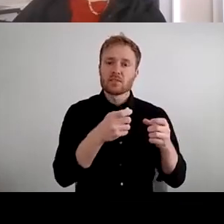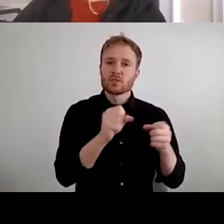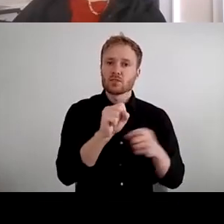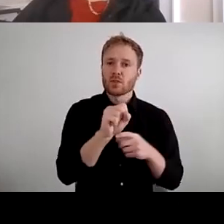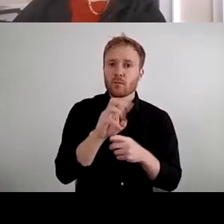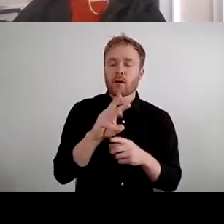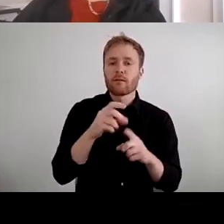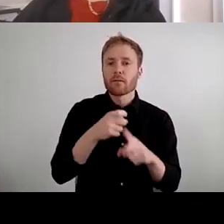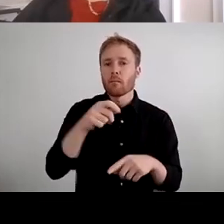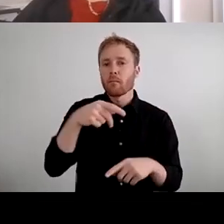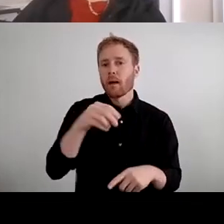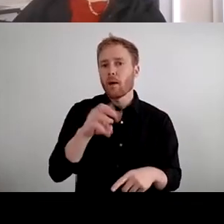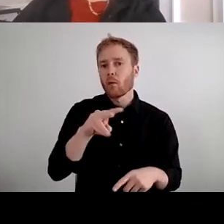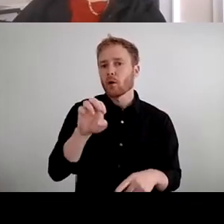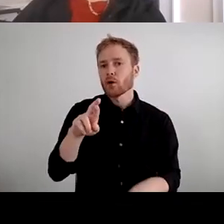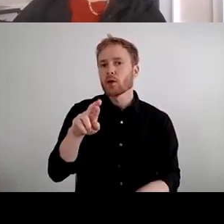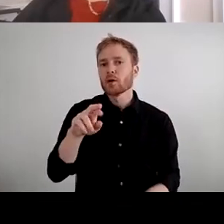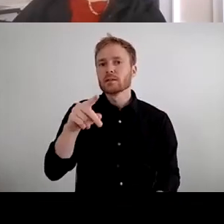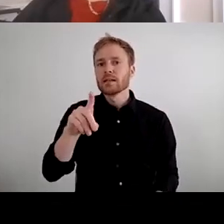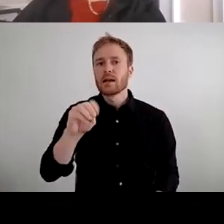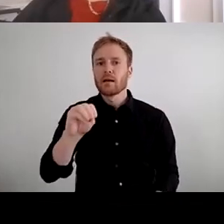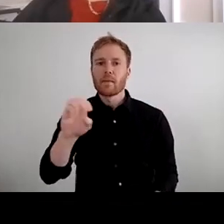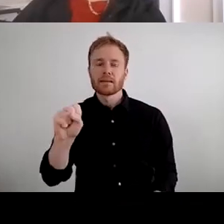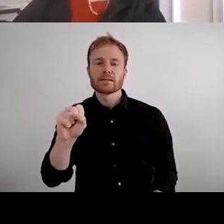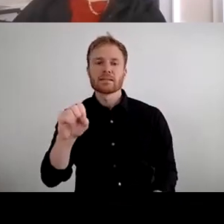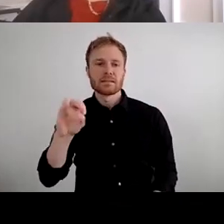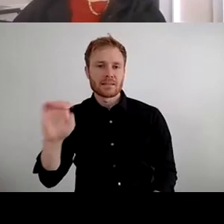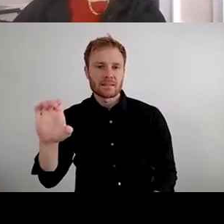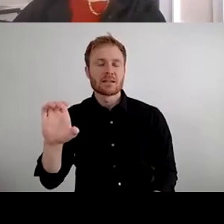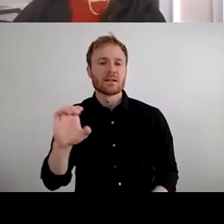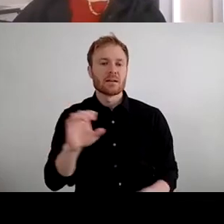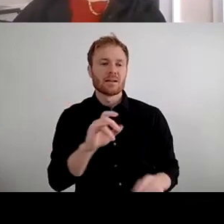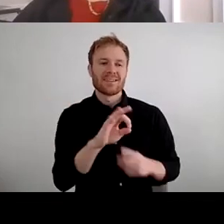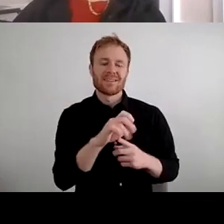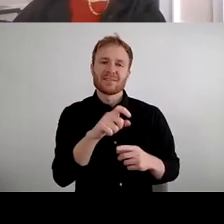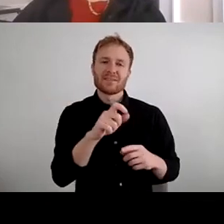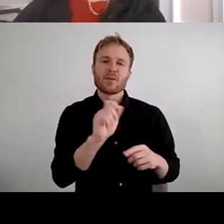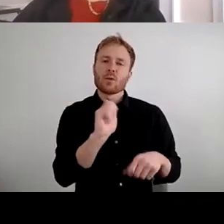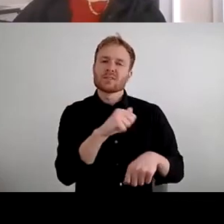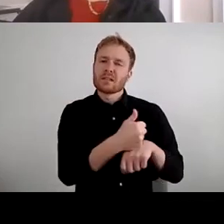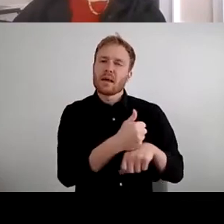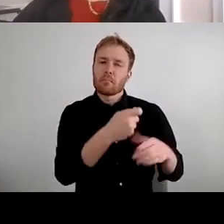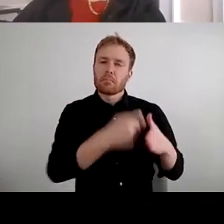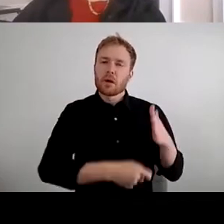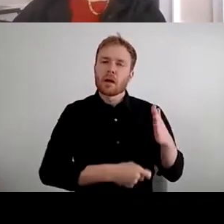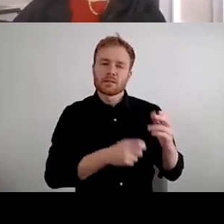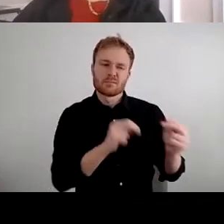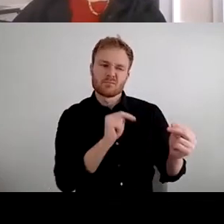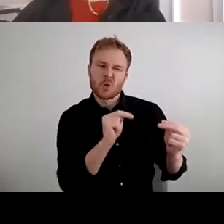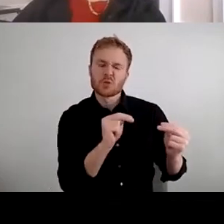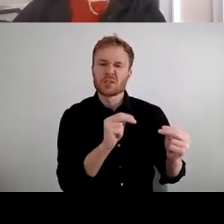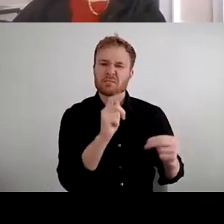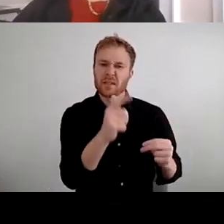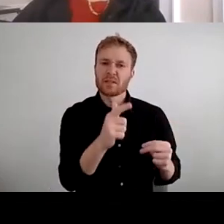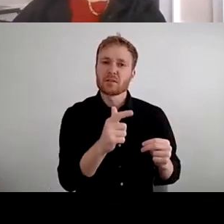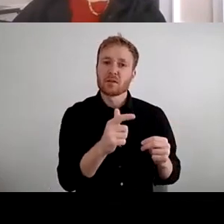Inc. on an as needed basis at set negotiated prices to be determined over a term of